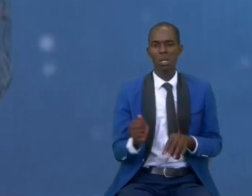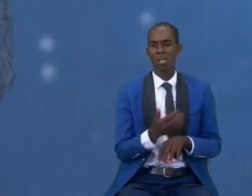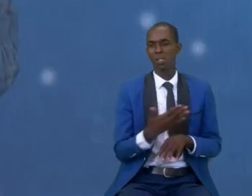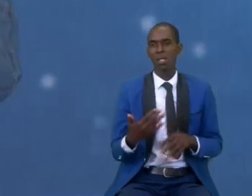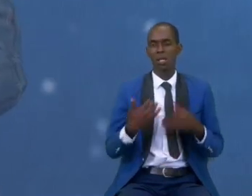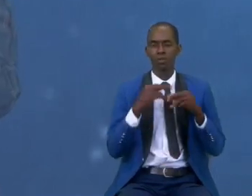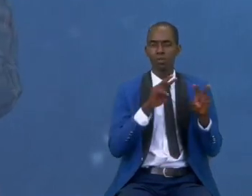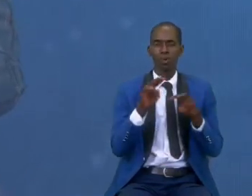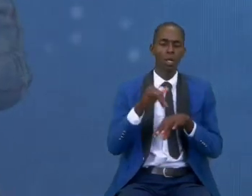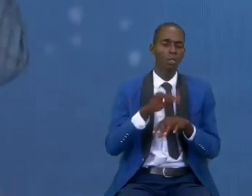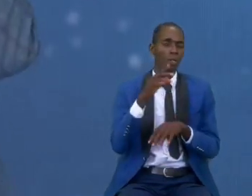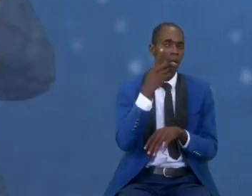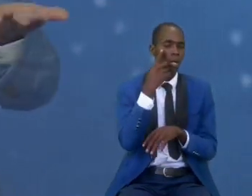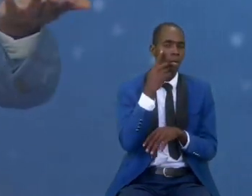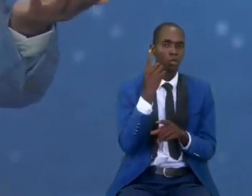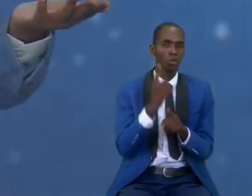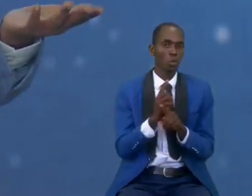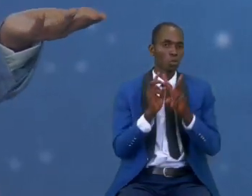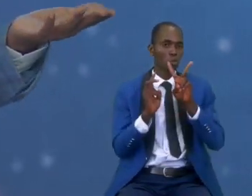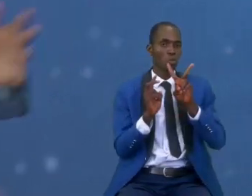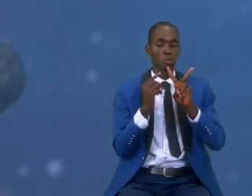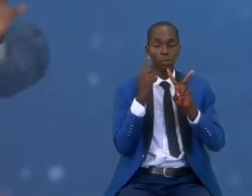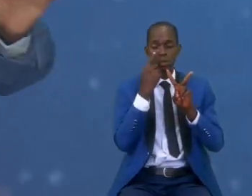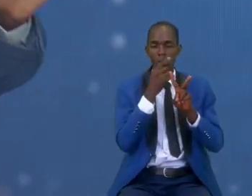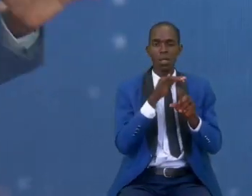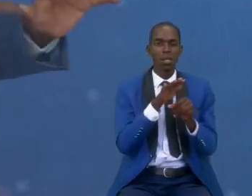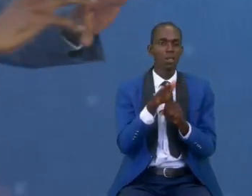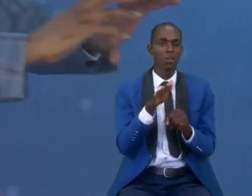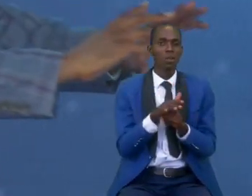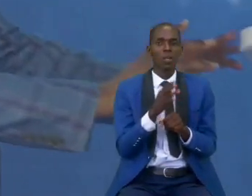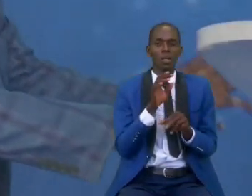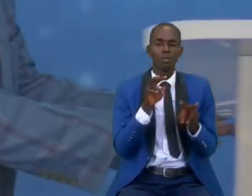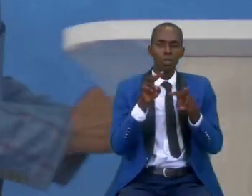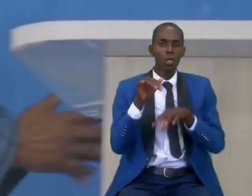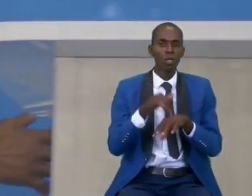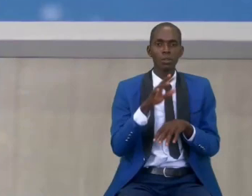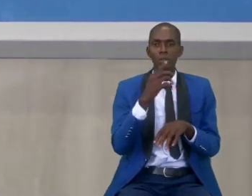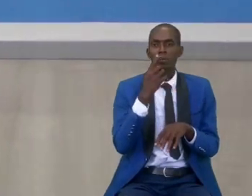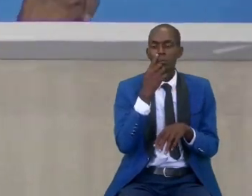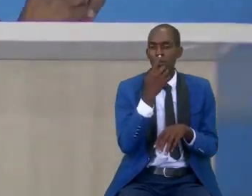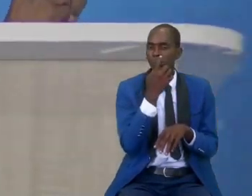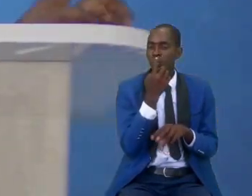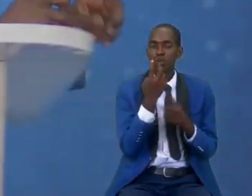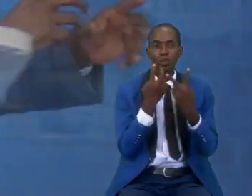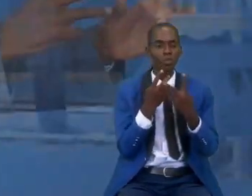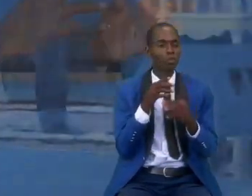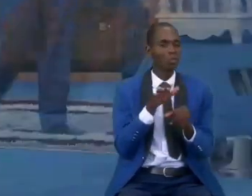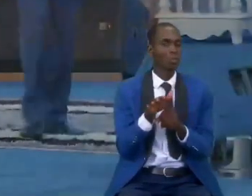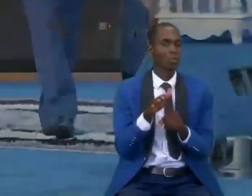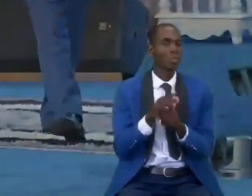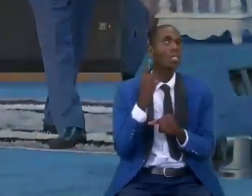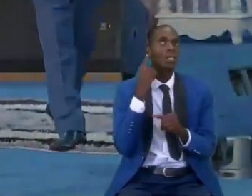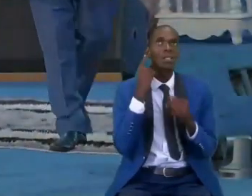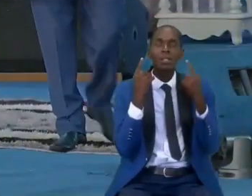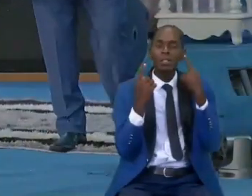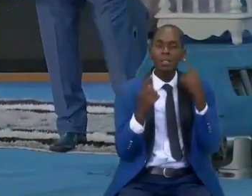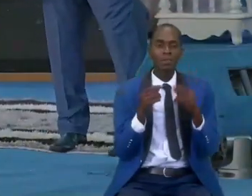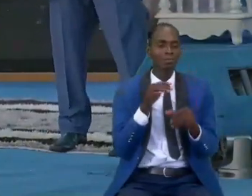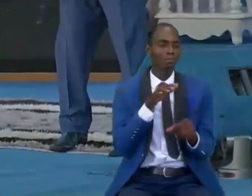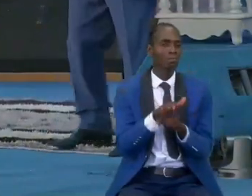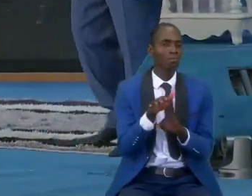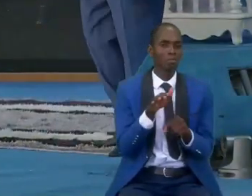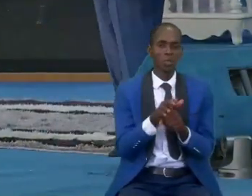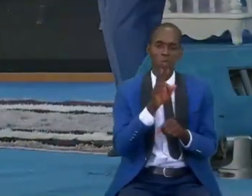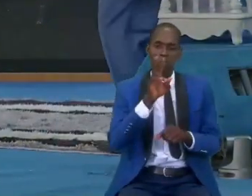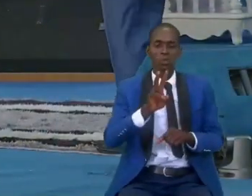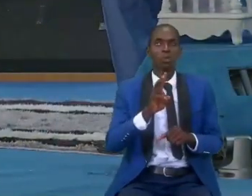looked at your nostrils? Only two. Have you looked at your ears? The Lord formed man. He knew all the connections there ought to